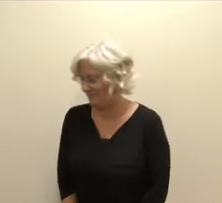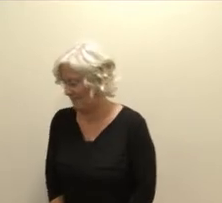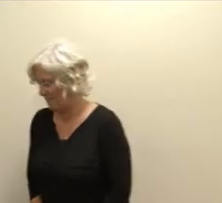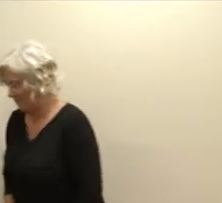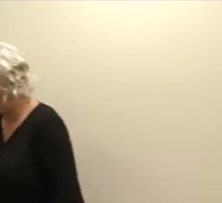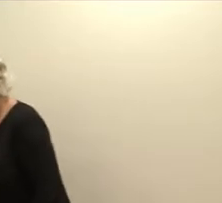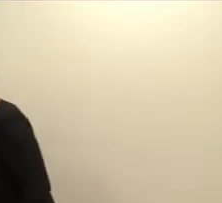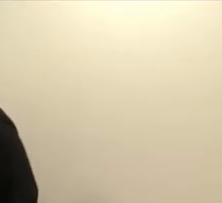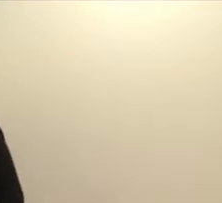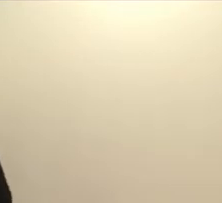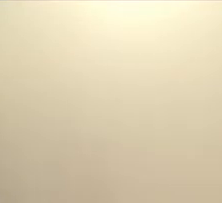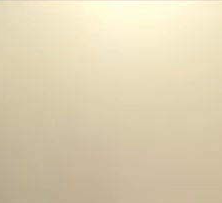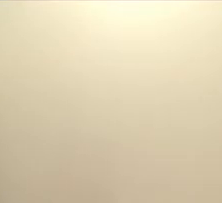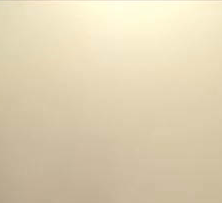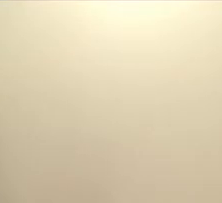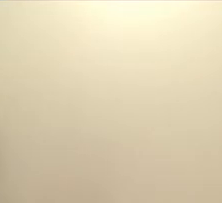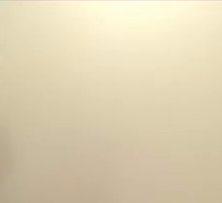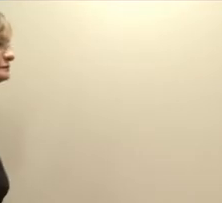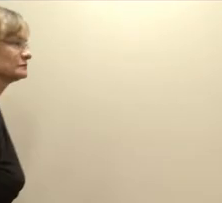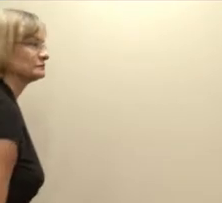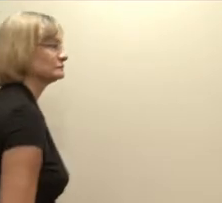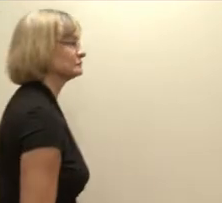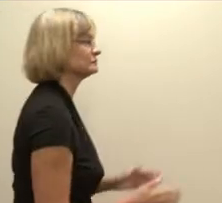I wanted to say one.